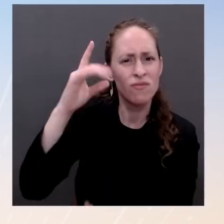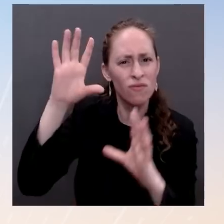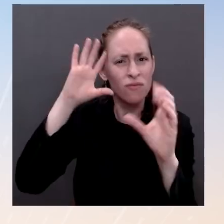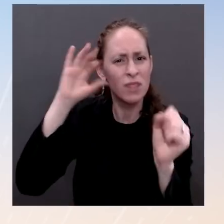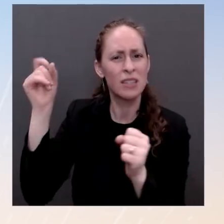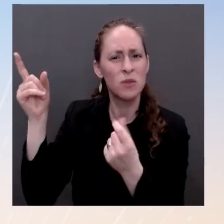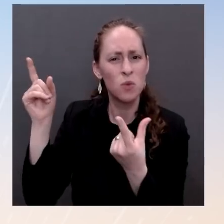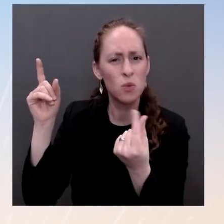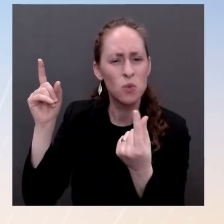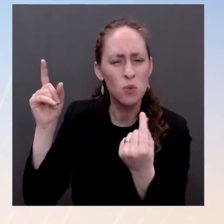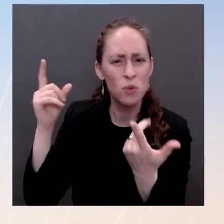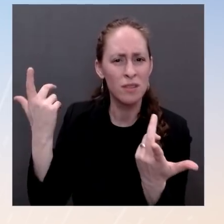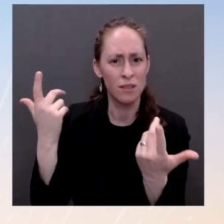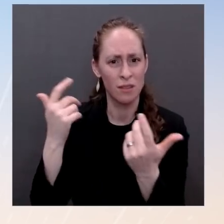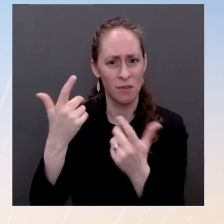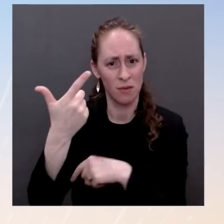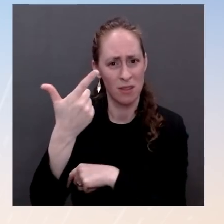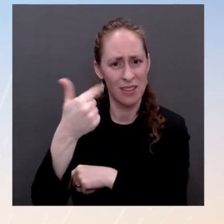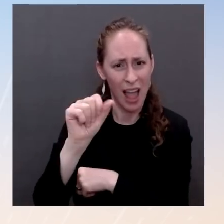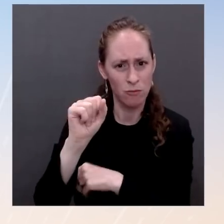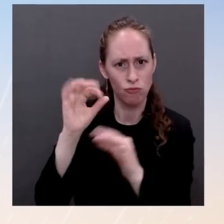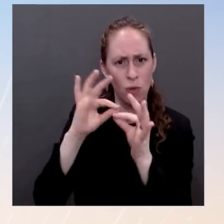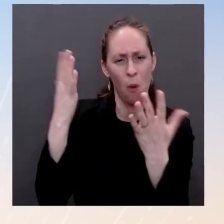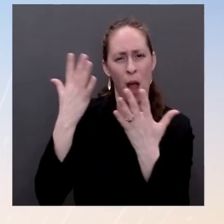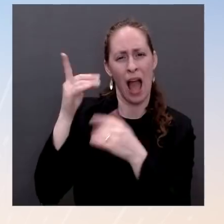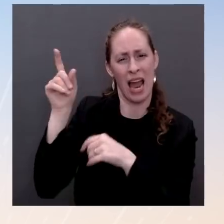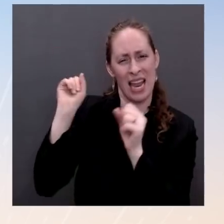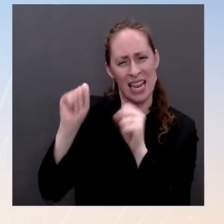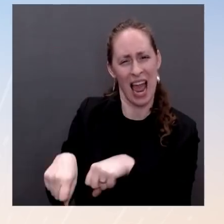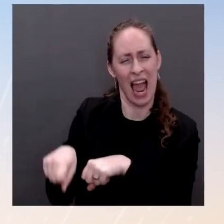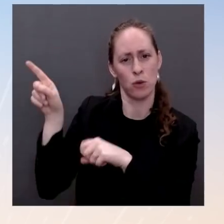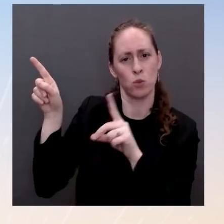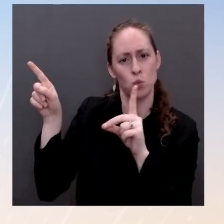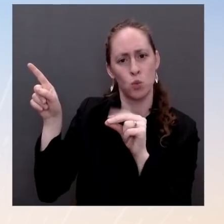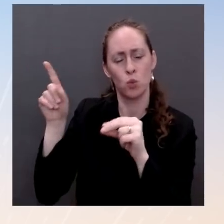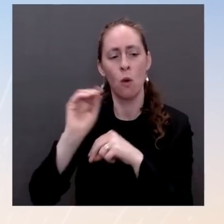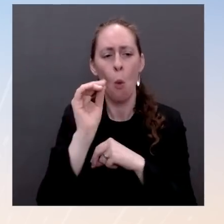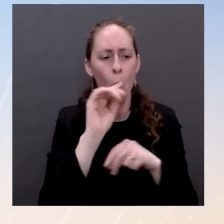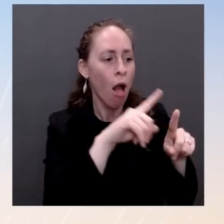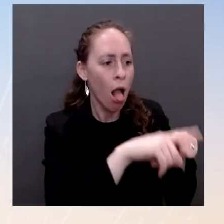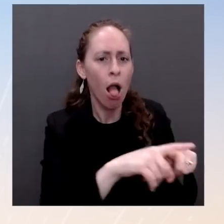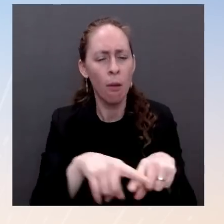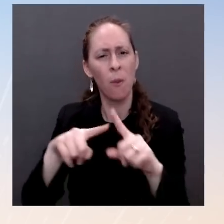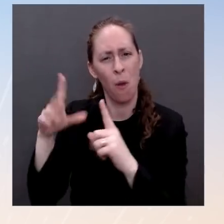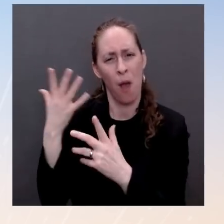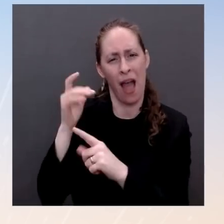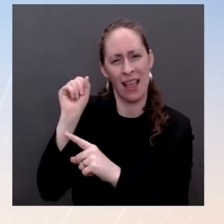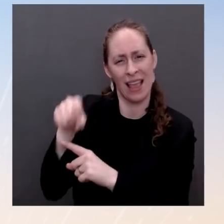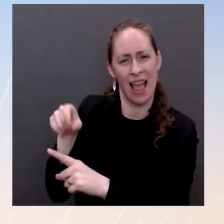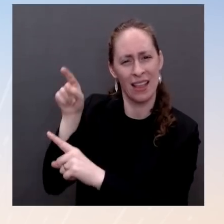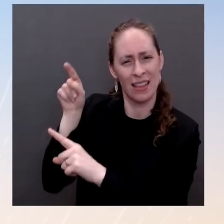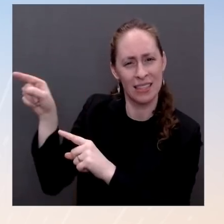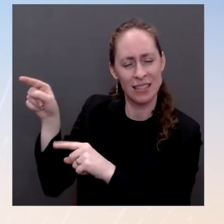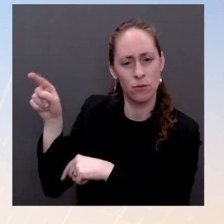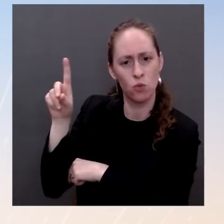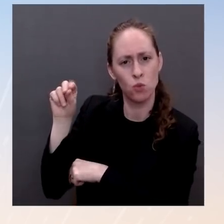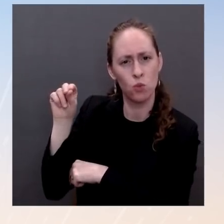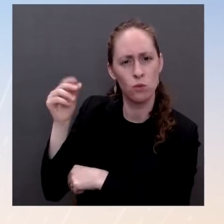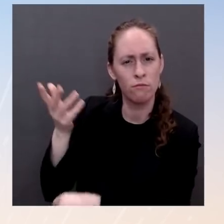terms of releasing oil from the SPR, have you made a determination of how much